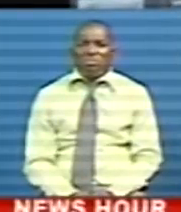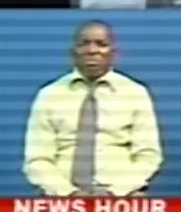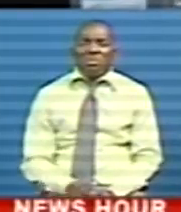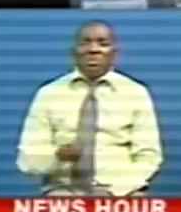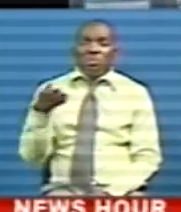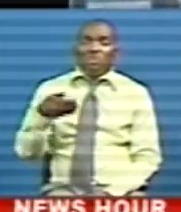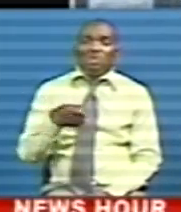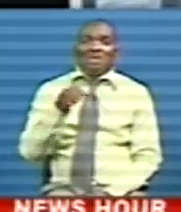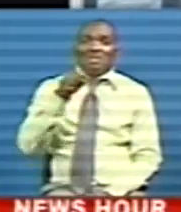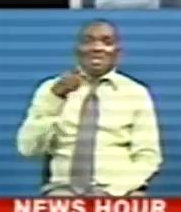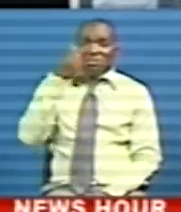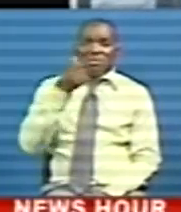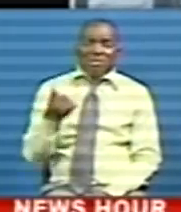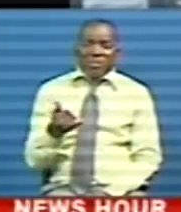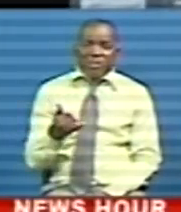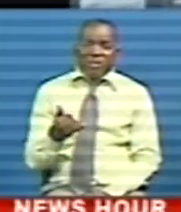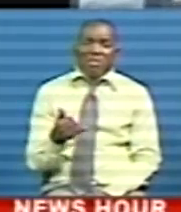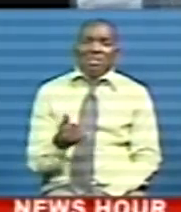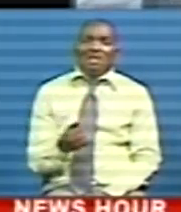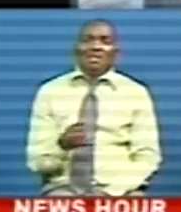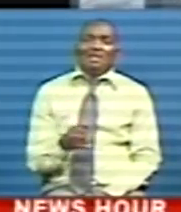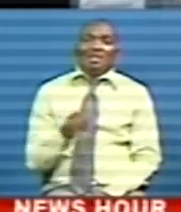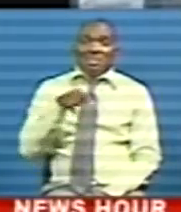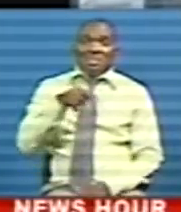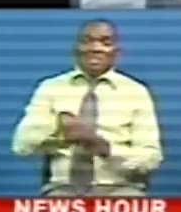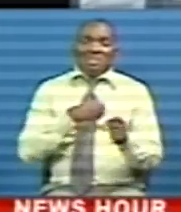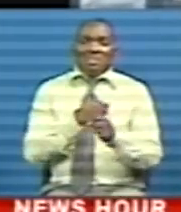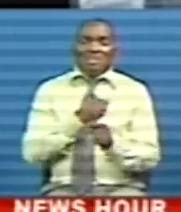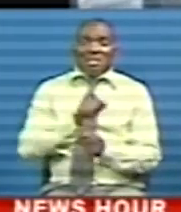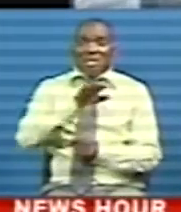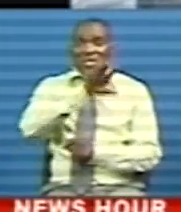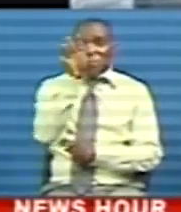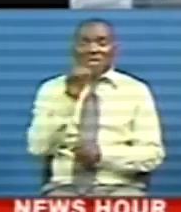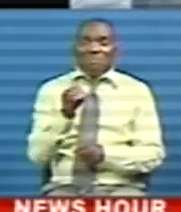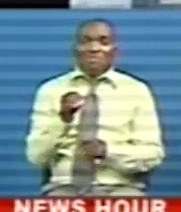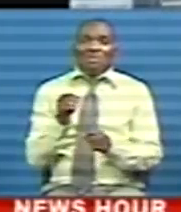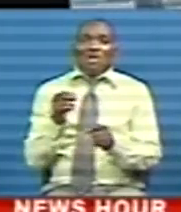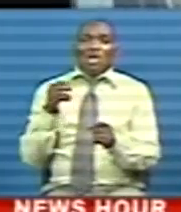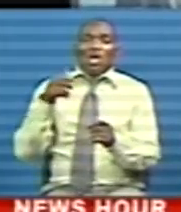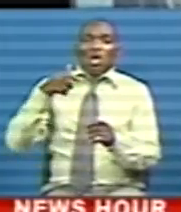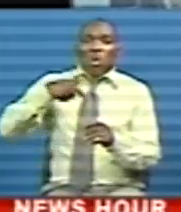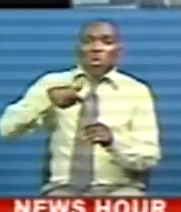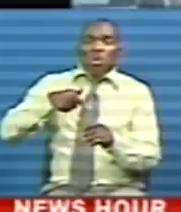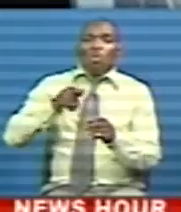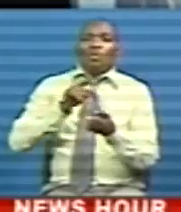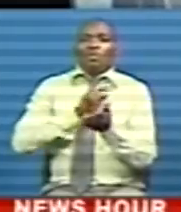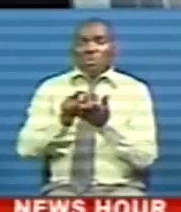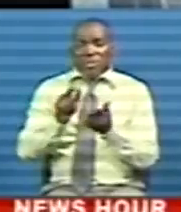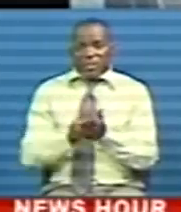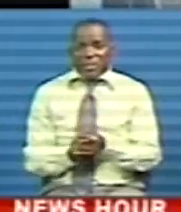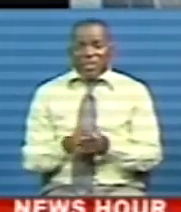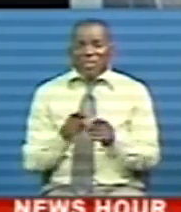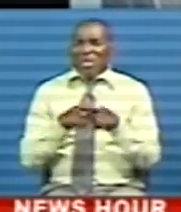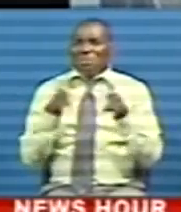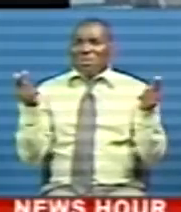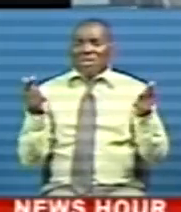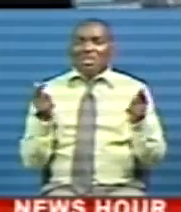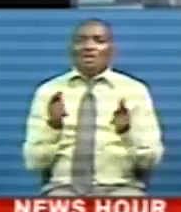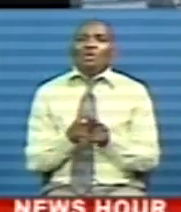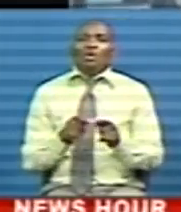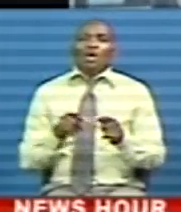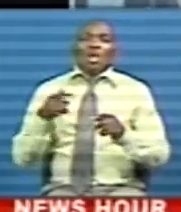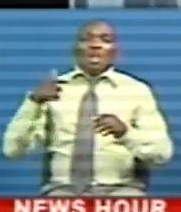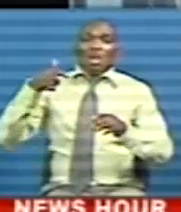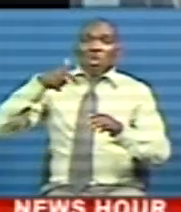Welcome to Cape Town, South Africa, the host city of this year's Africa Oil Week. It is by far the biggest oil platform